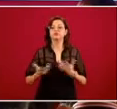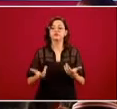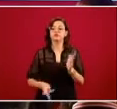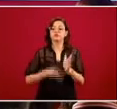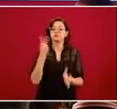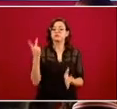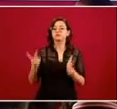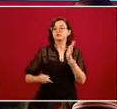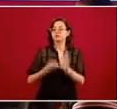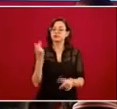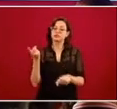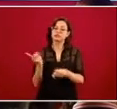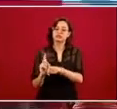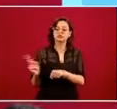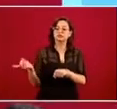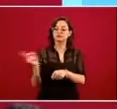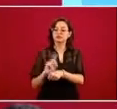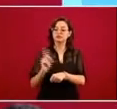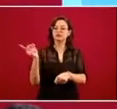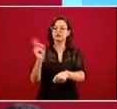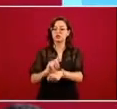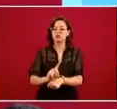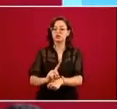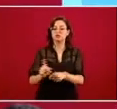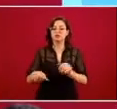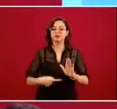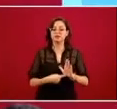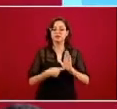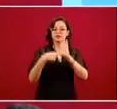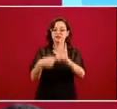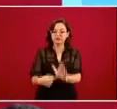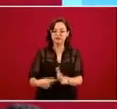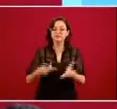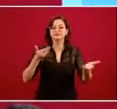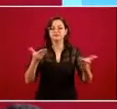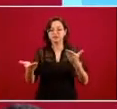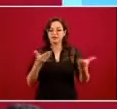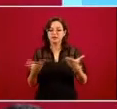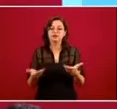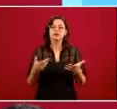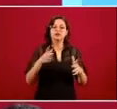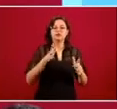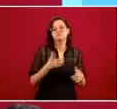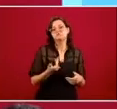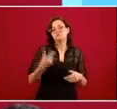This map will be updated every day based on the